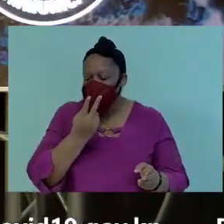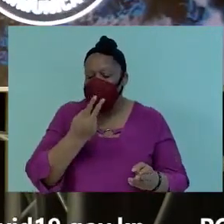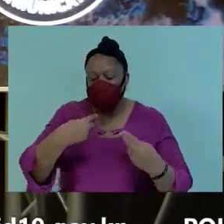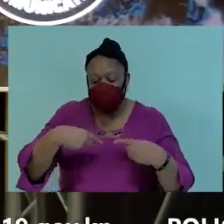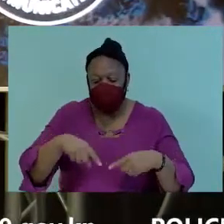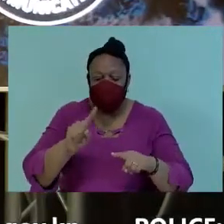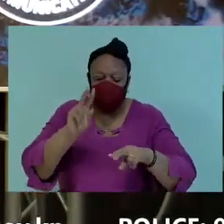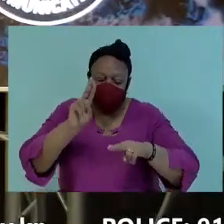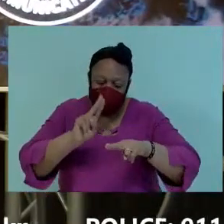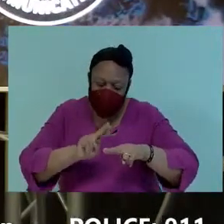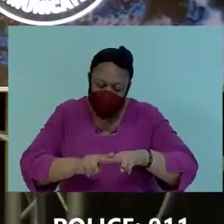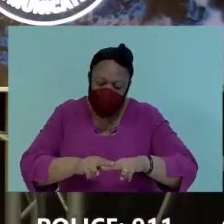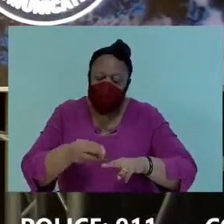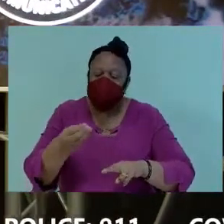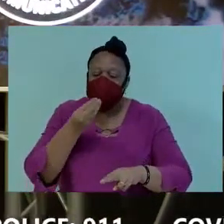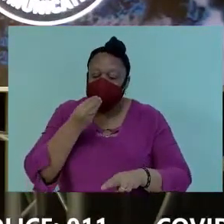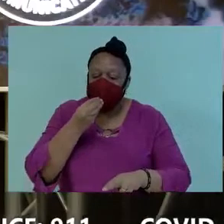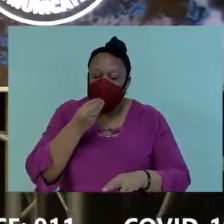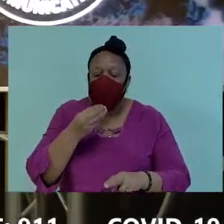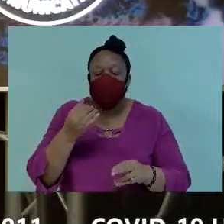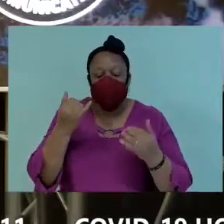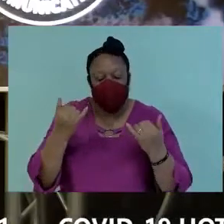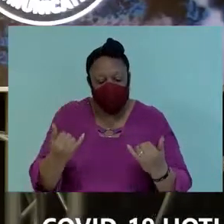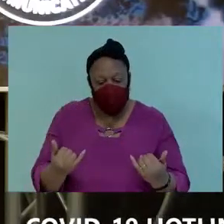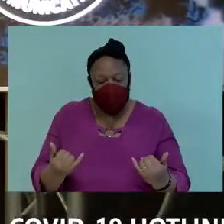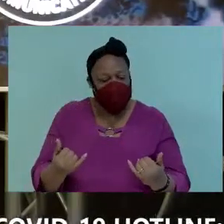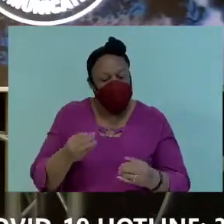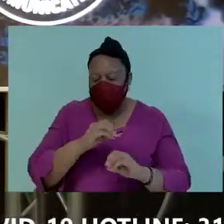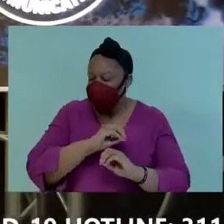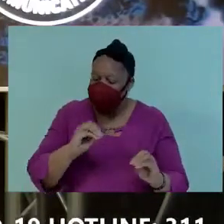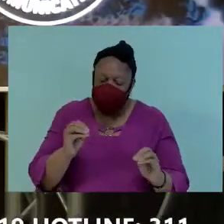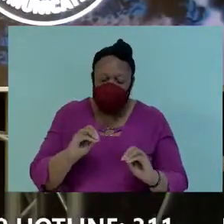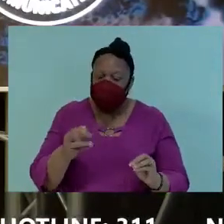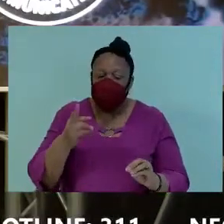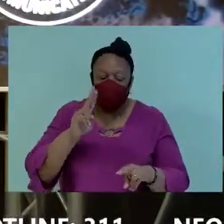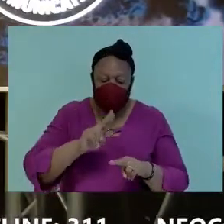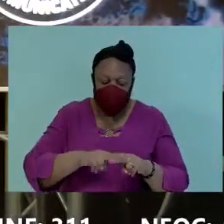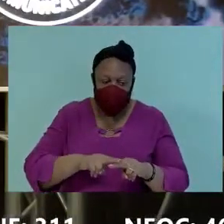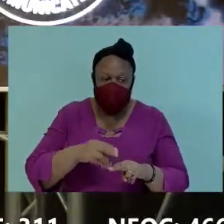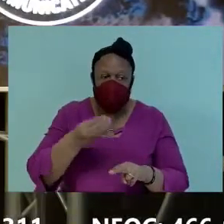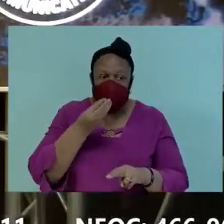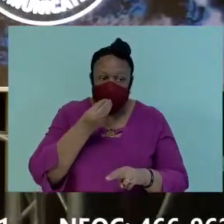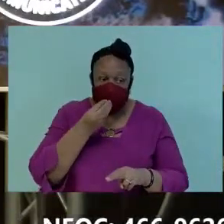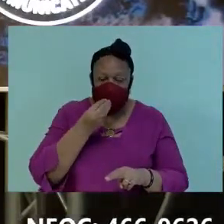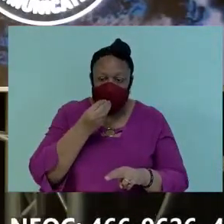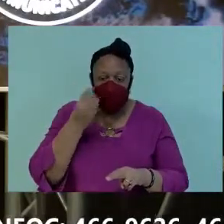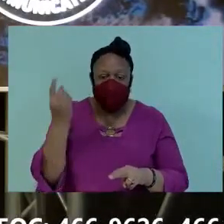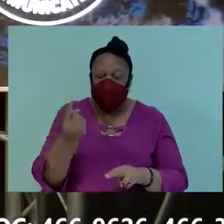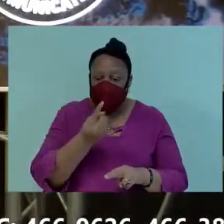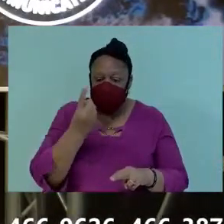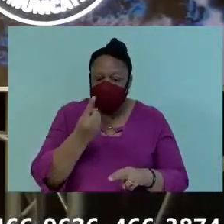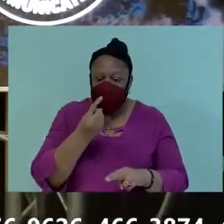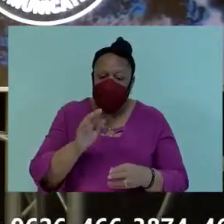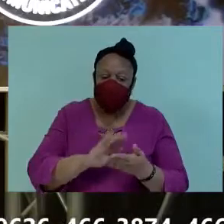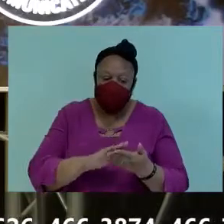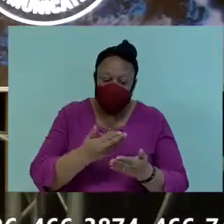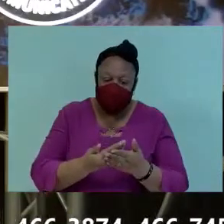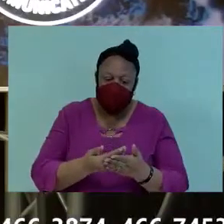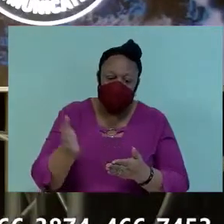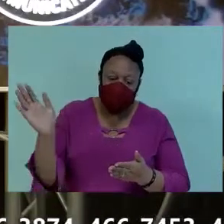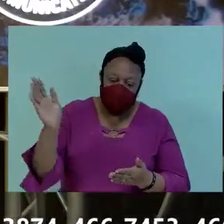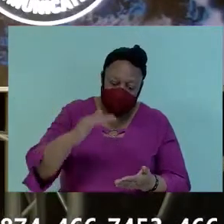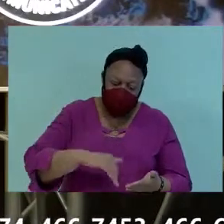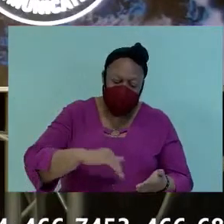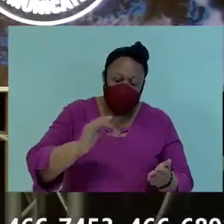businesses. So we ask that you please be patient and be guided by the current regulations. Businesses